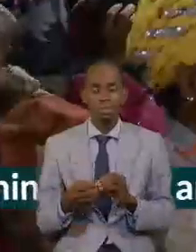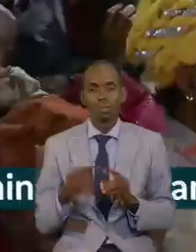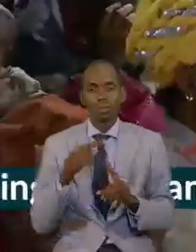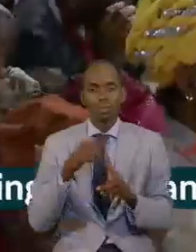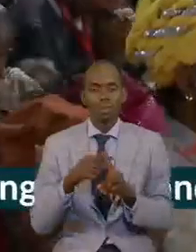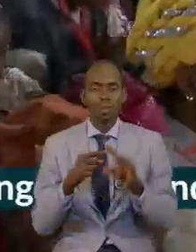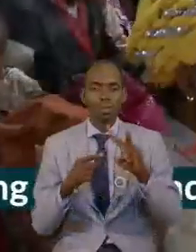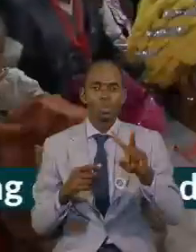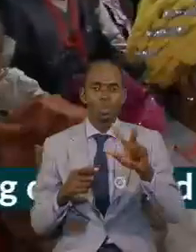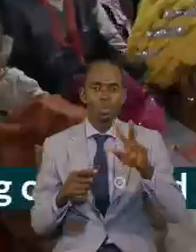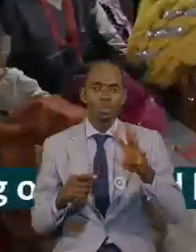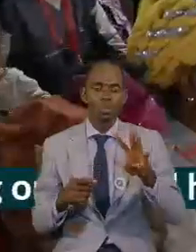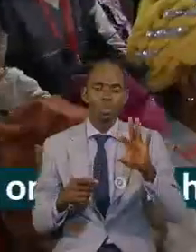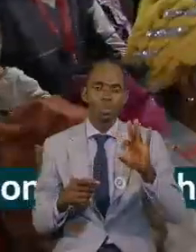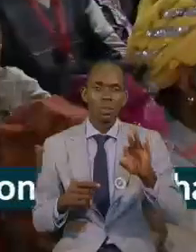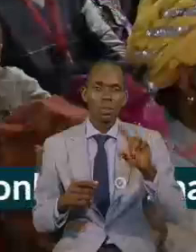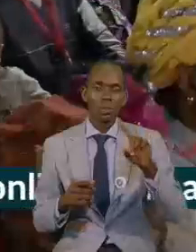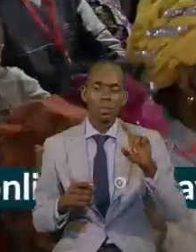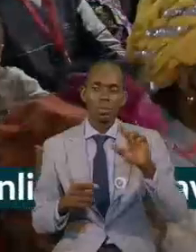915. 915.